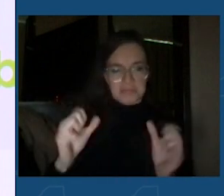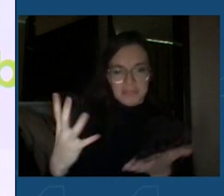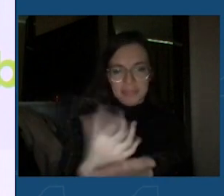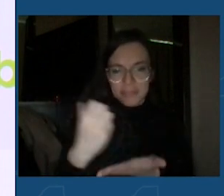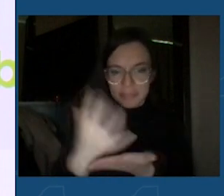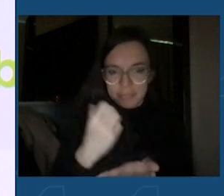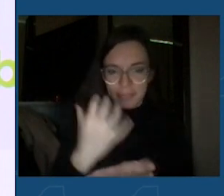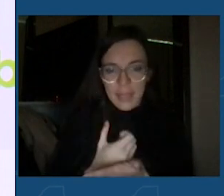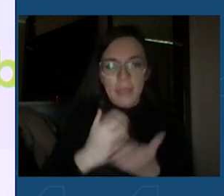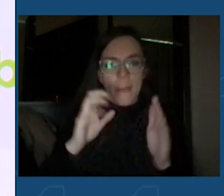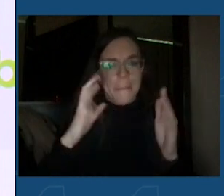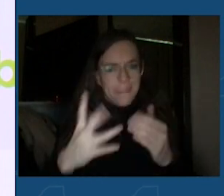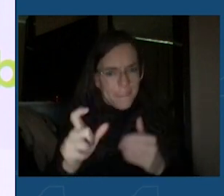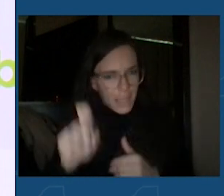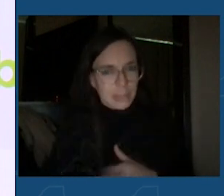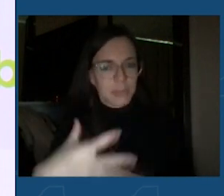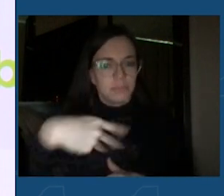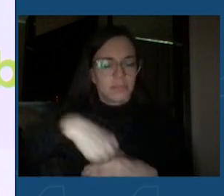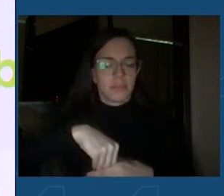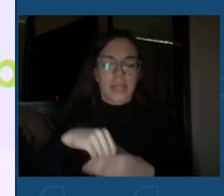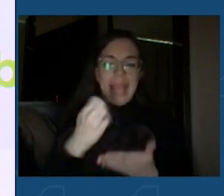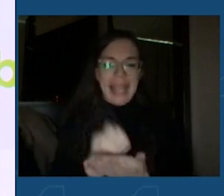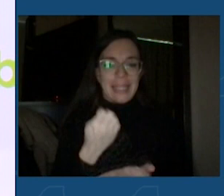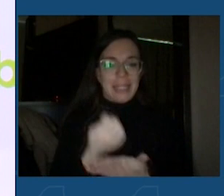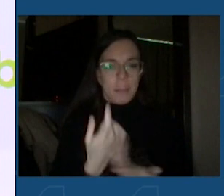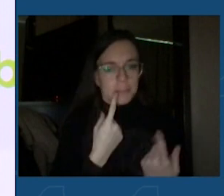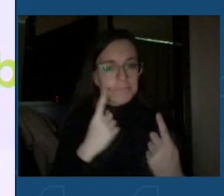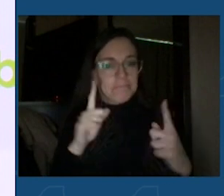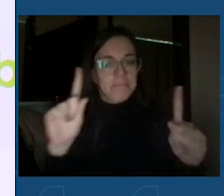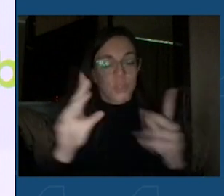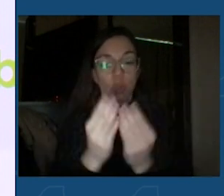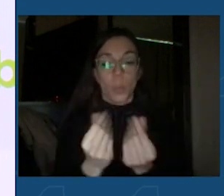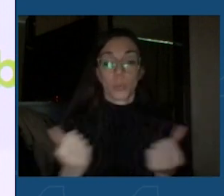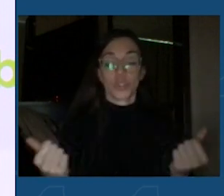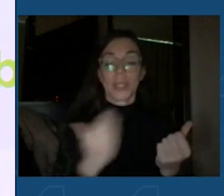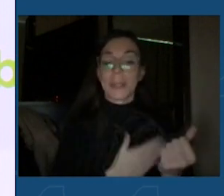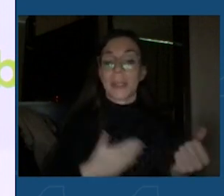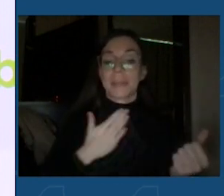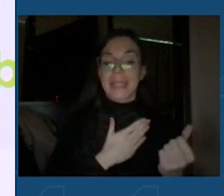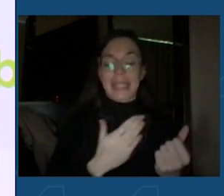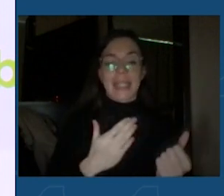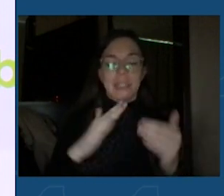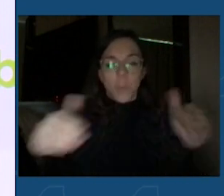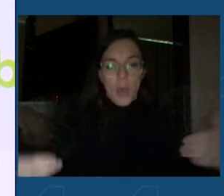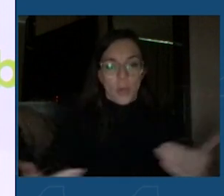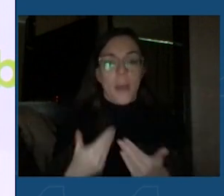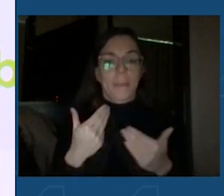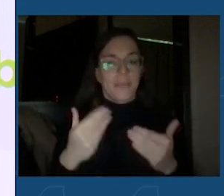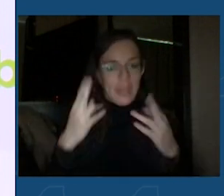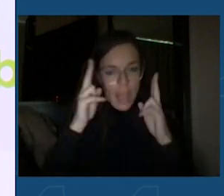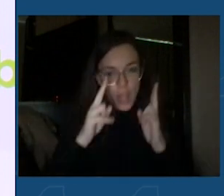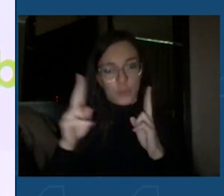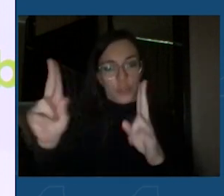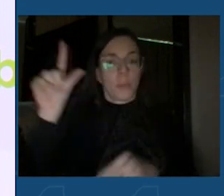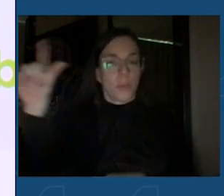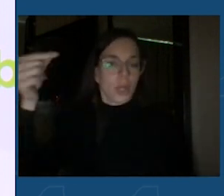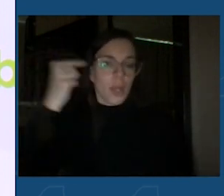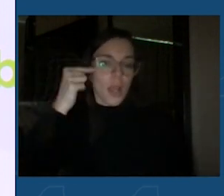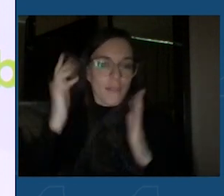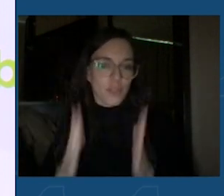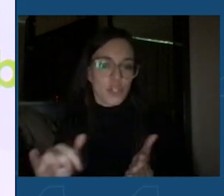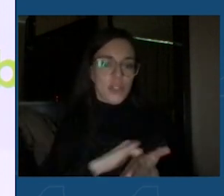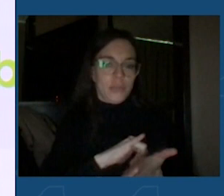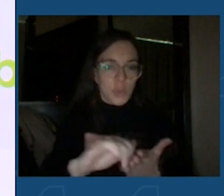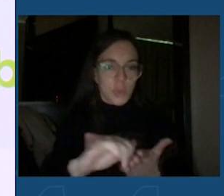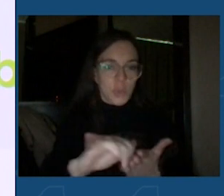economically intelligent solution. Please welcome the Honorable Kathy Hochul, Governor of the State of New York.